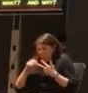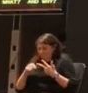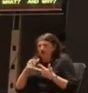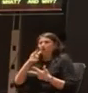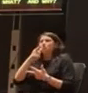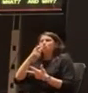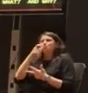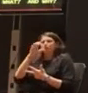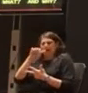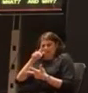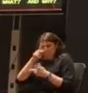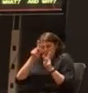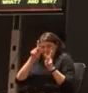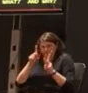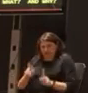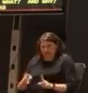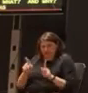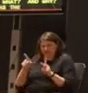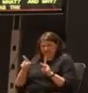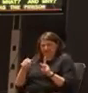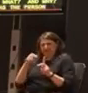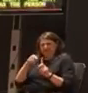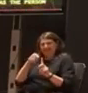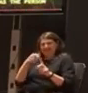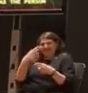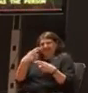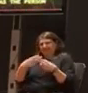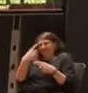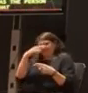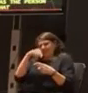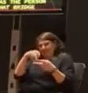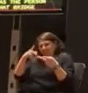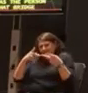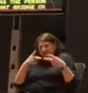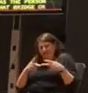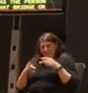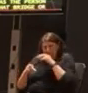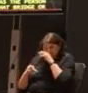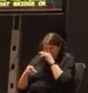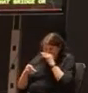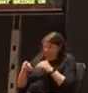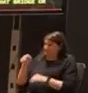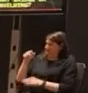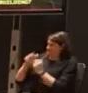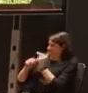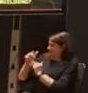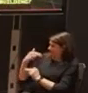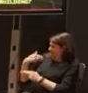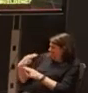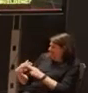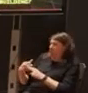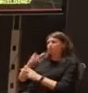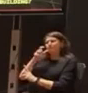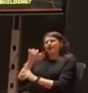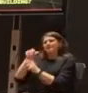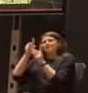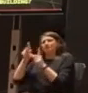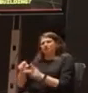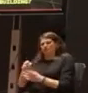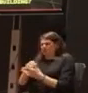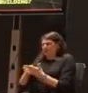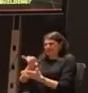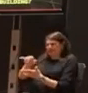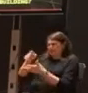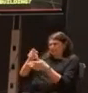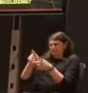Who is the person named on a bridge or a road or a building? What did he do? What did he